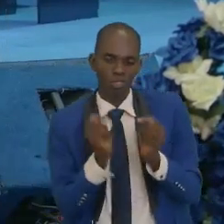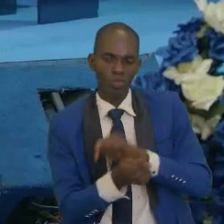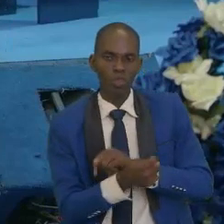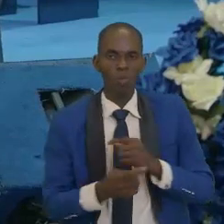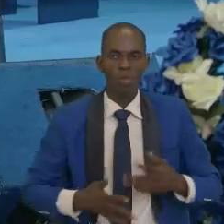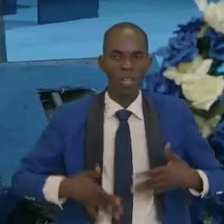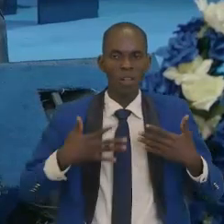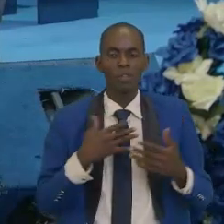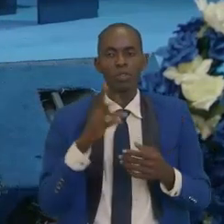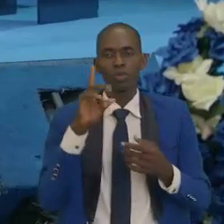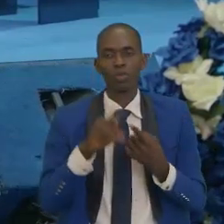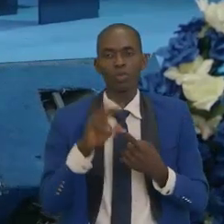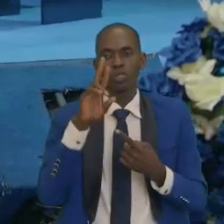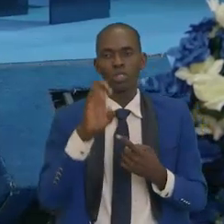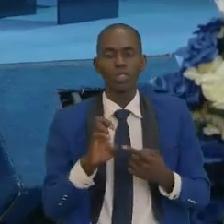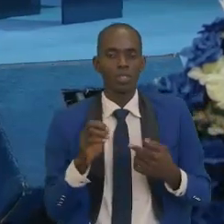your life.